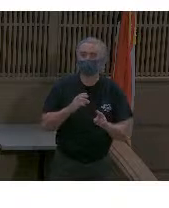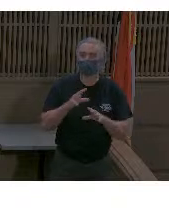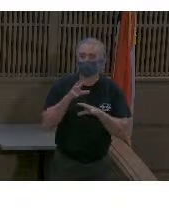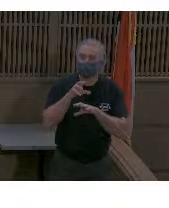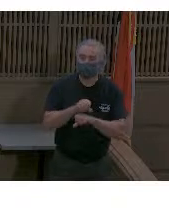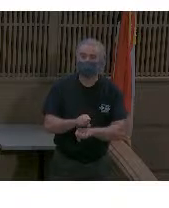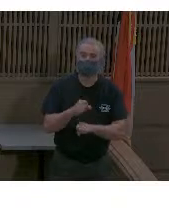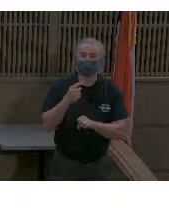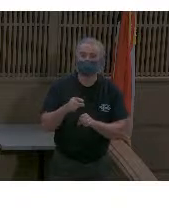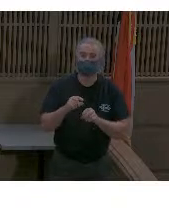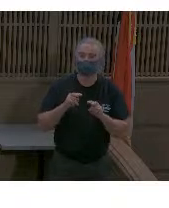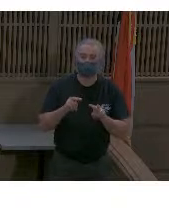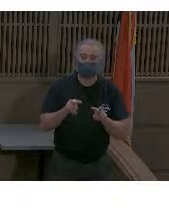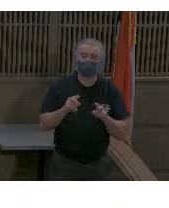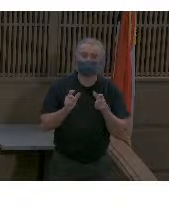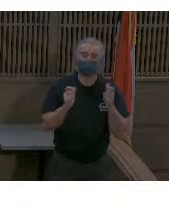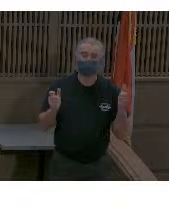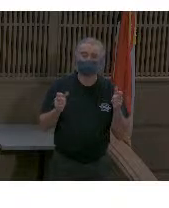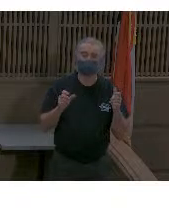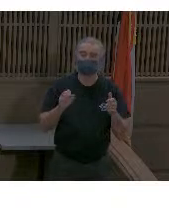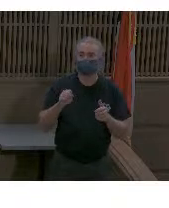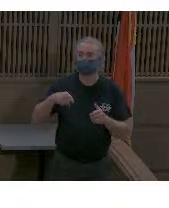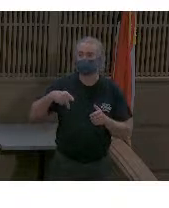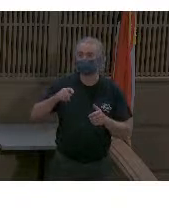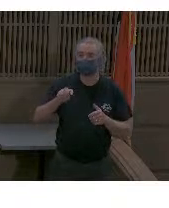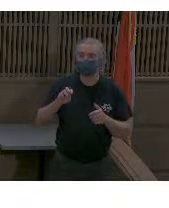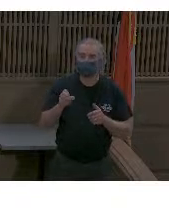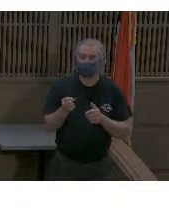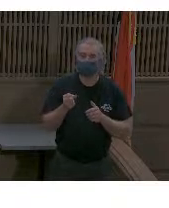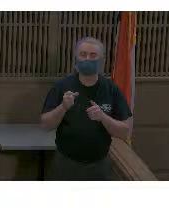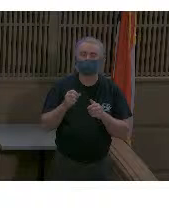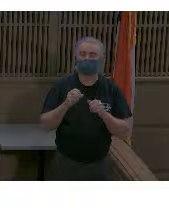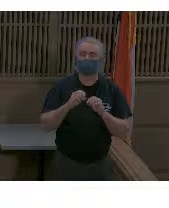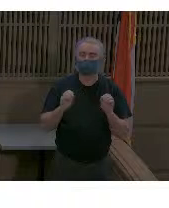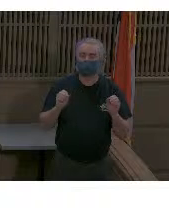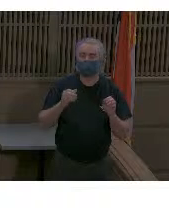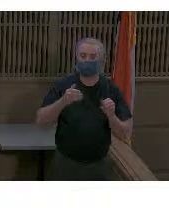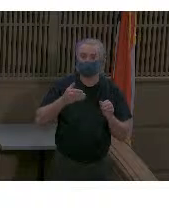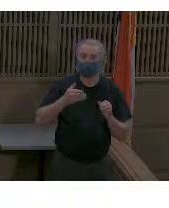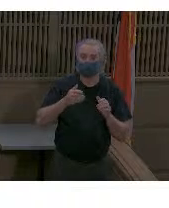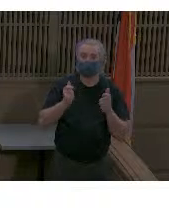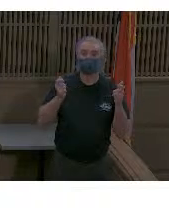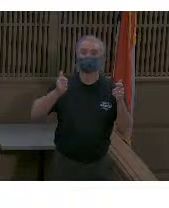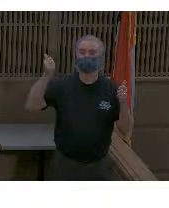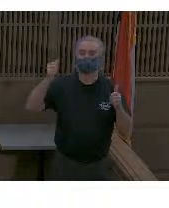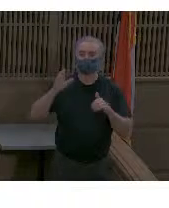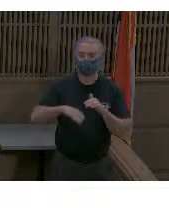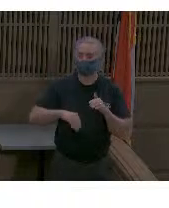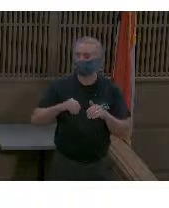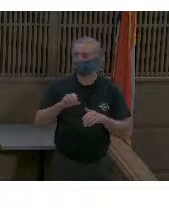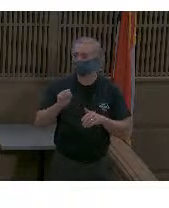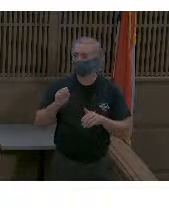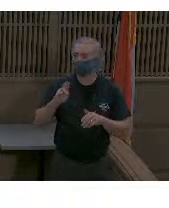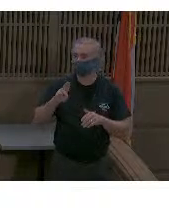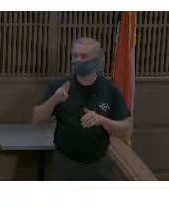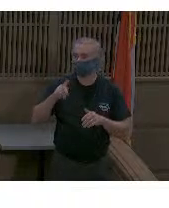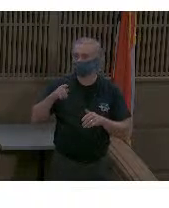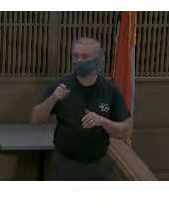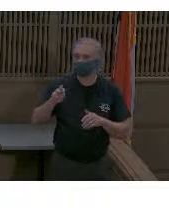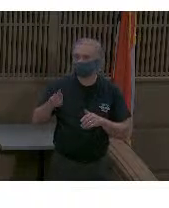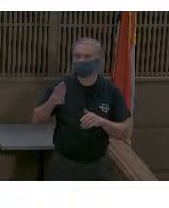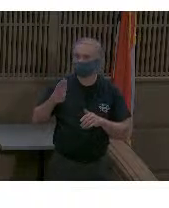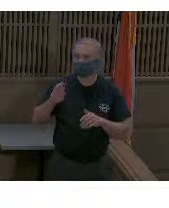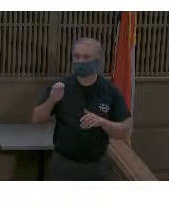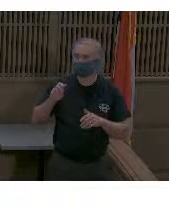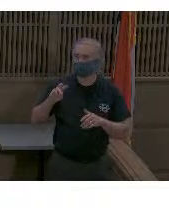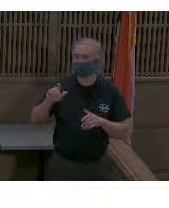watch the big sporting events, and very few are bigger than the Super Bowl. And that's fine if you want to watch it. Make sure you're safe. The best way to do that